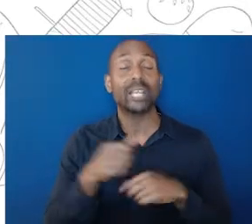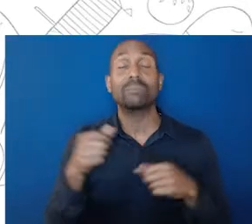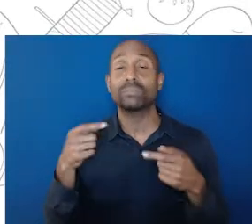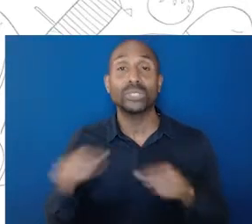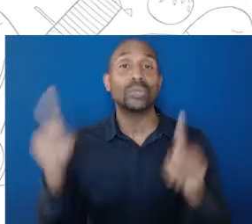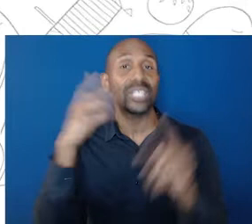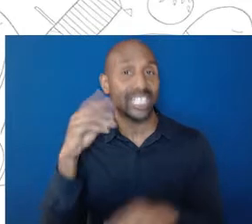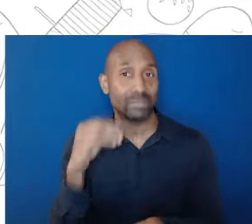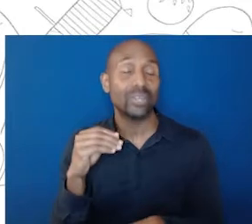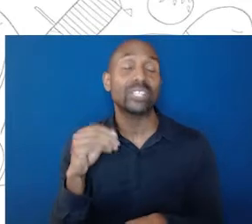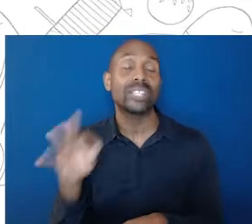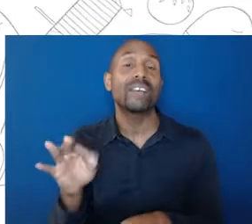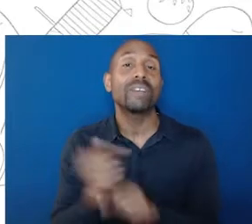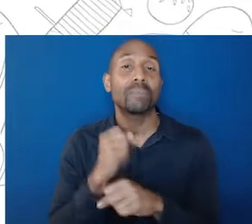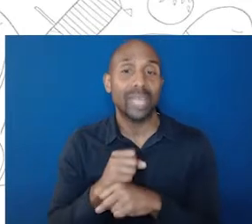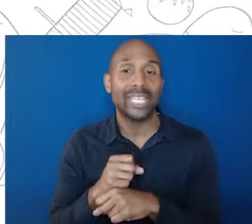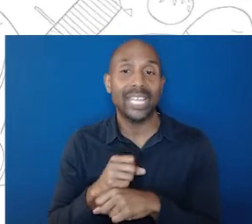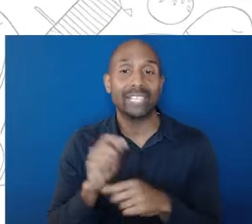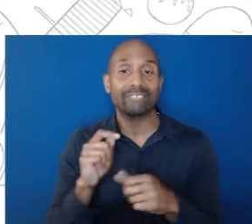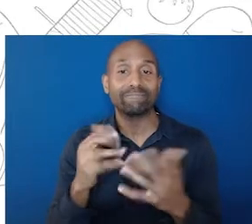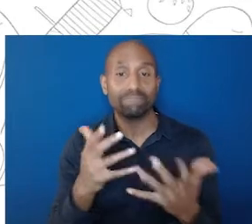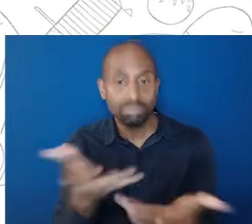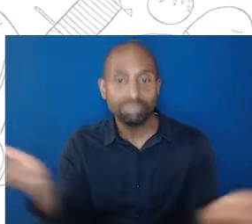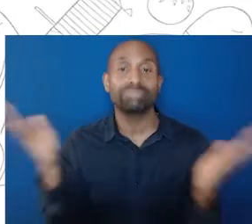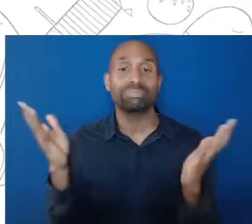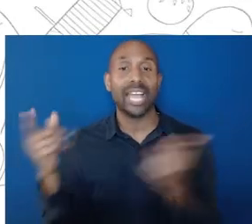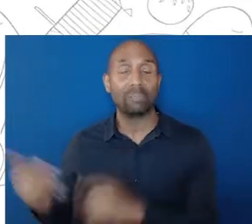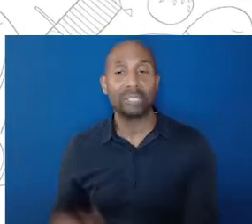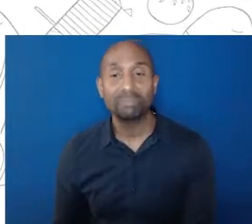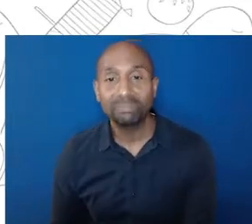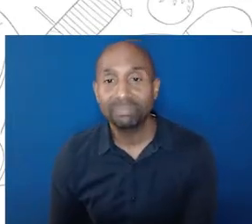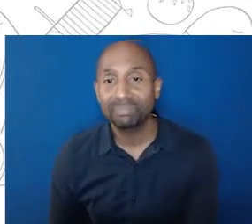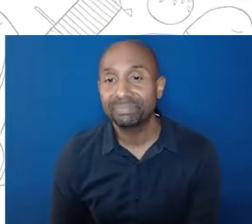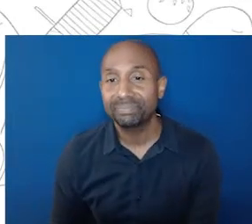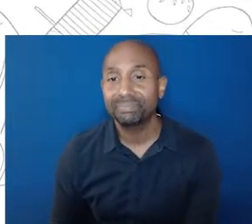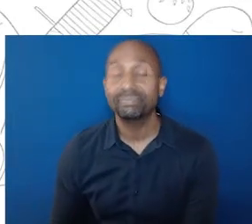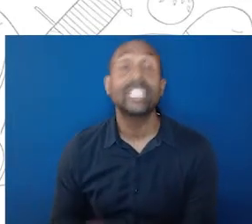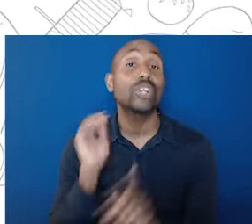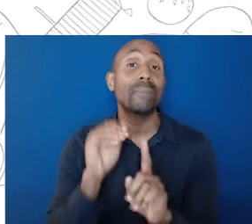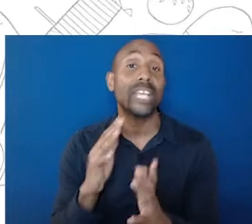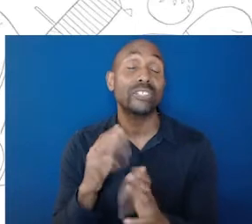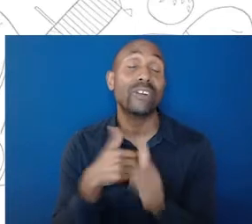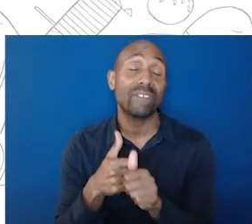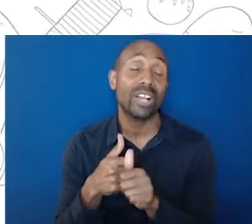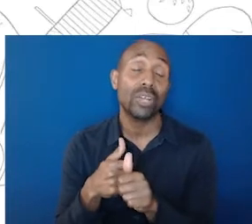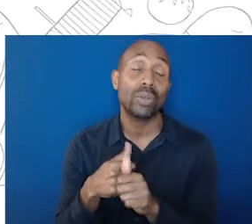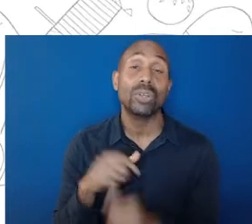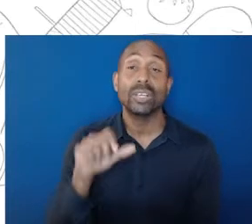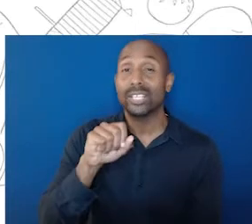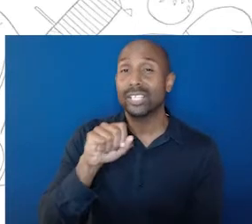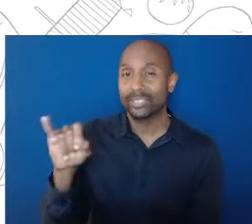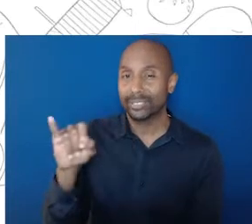this experience of making matters. So we want to remind you to follow the Smithsonian